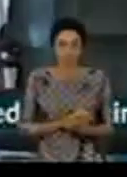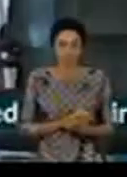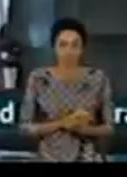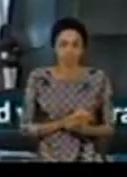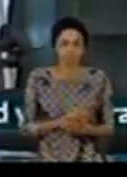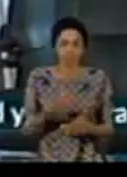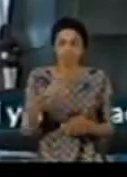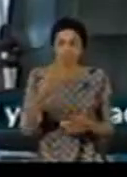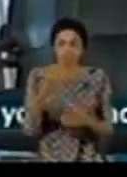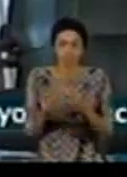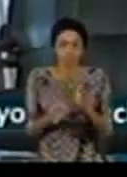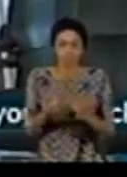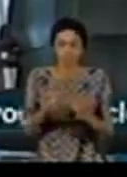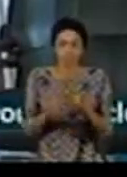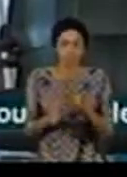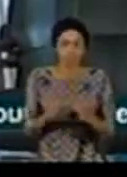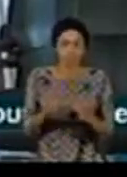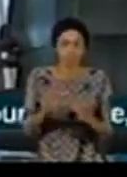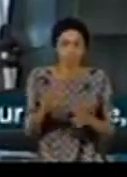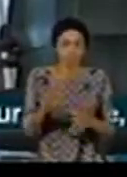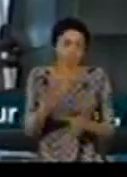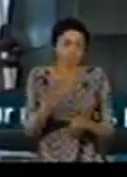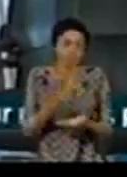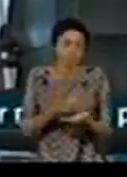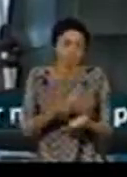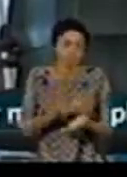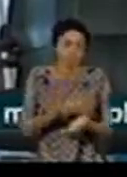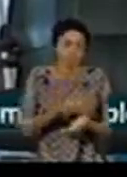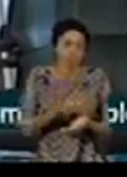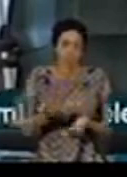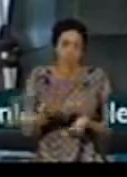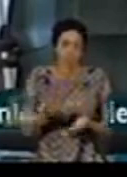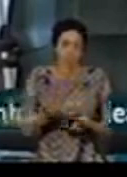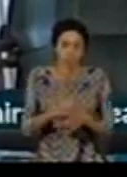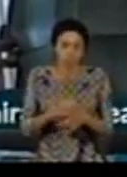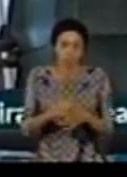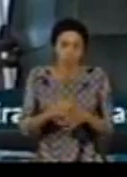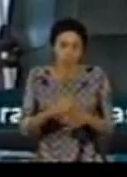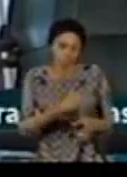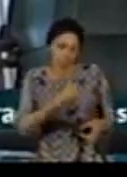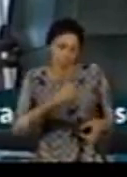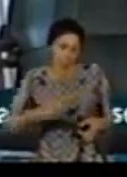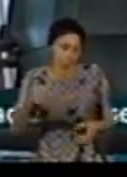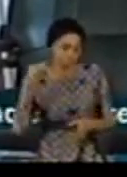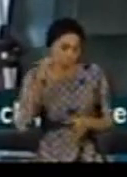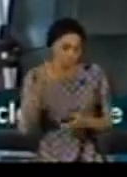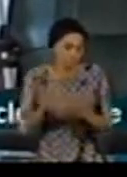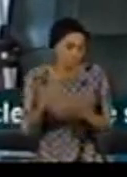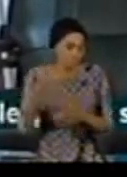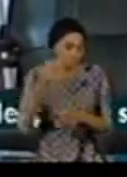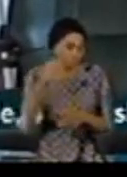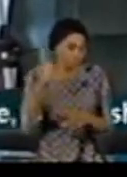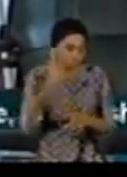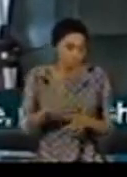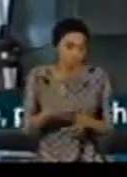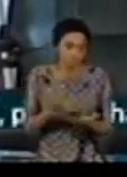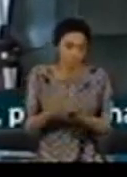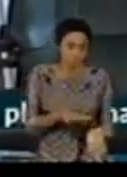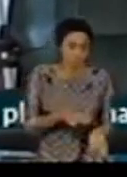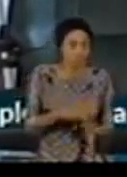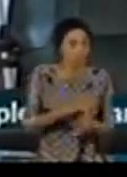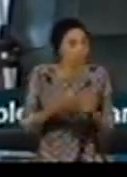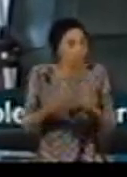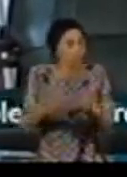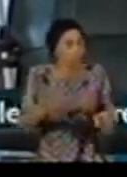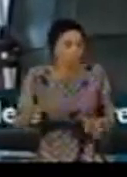die. And she was panicking. So God did the surgery himself. The following day, she started